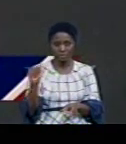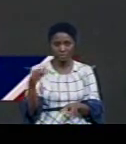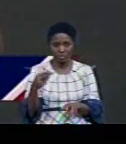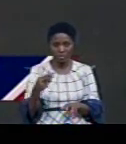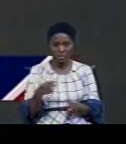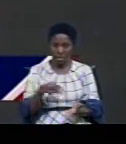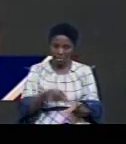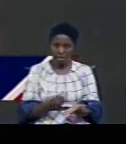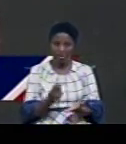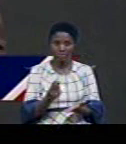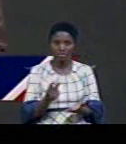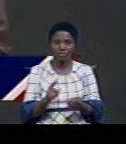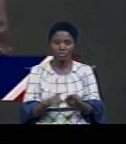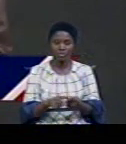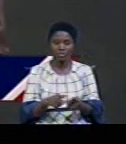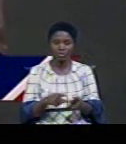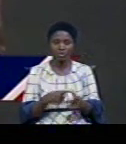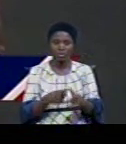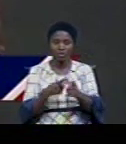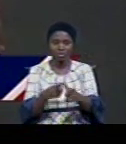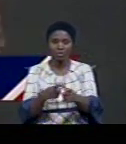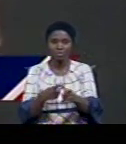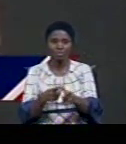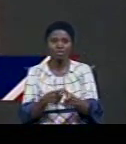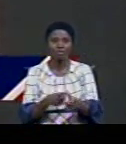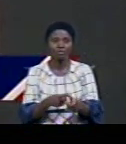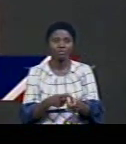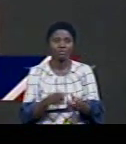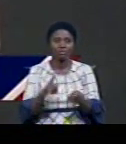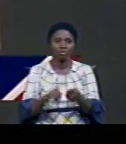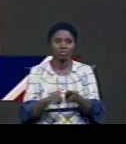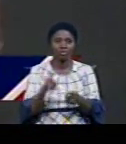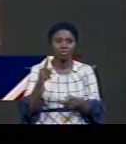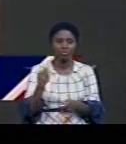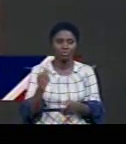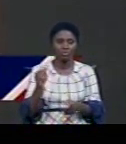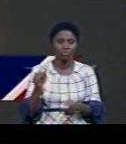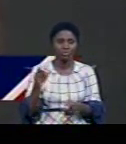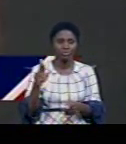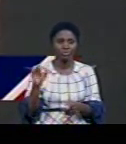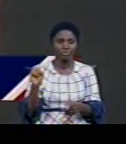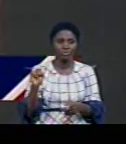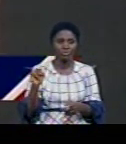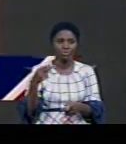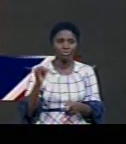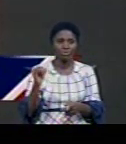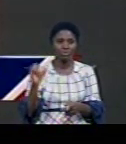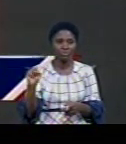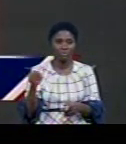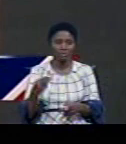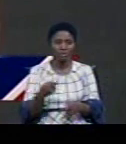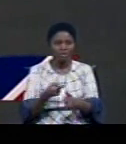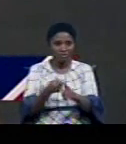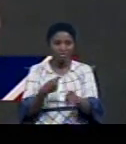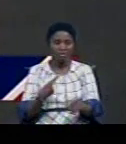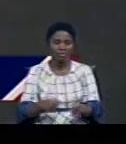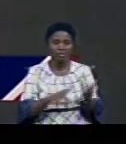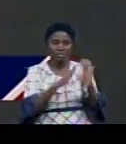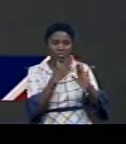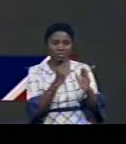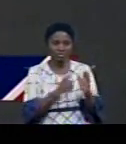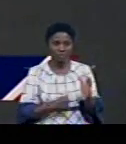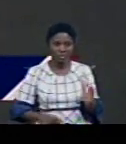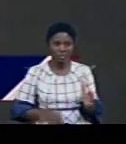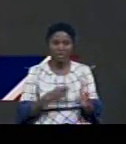Tarshish from the presence of the Lord, and went down to Joppa, and